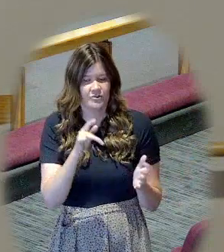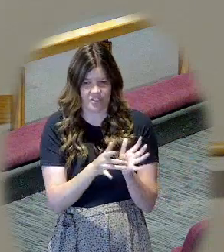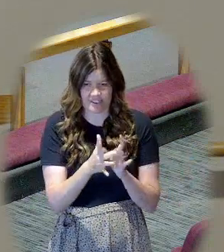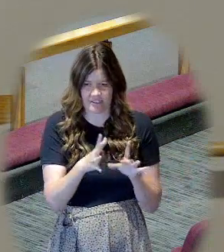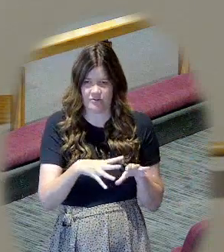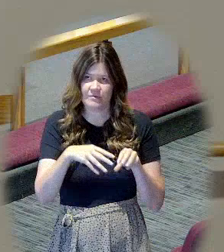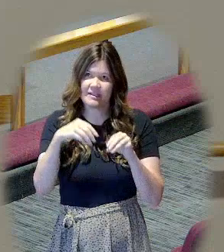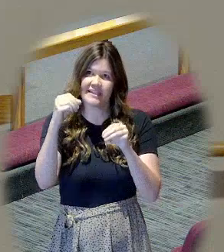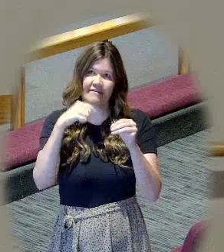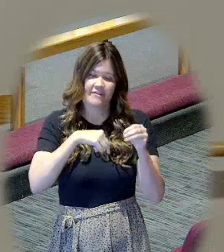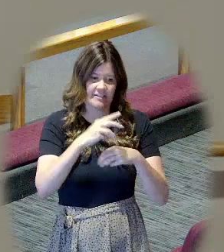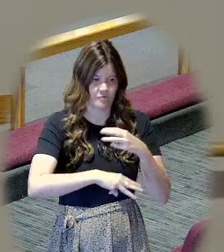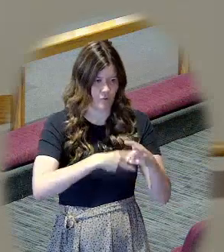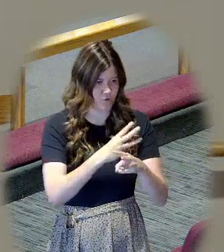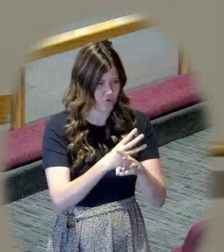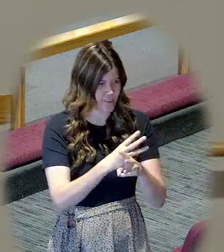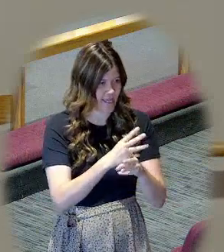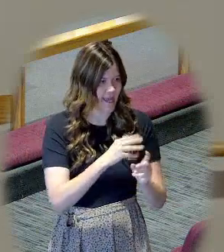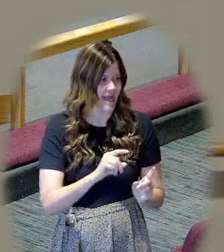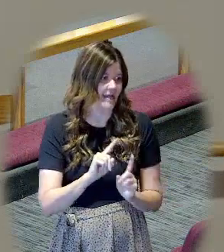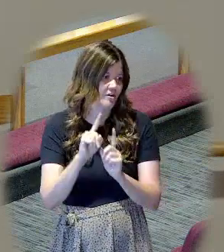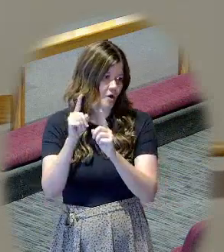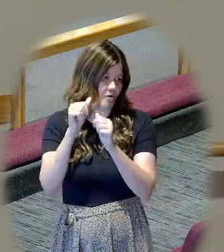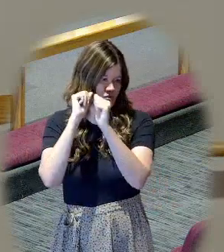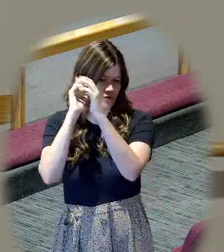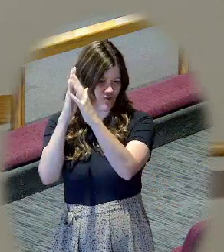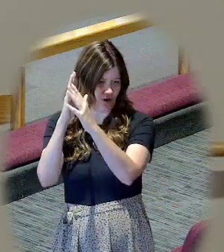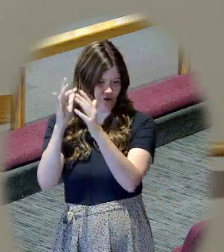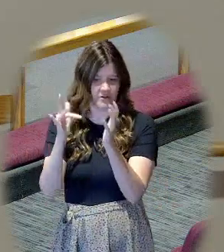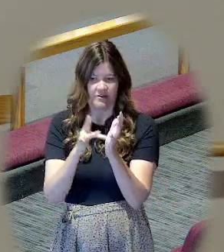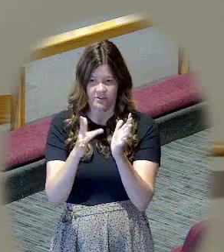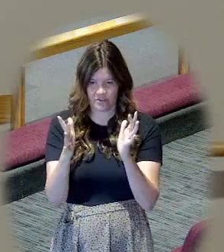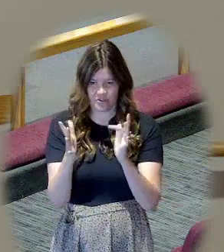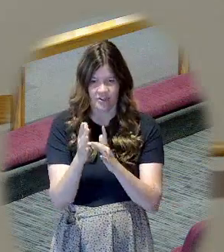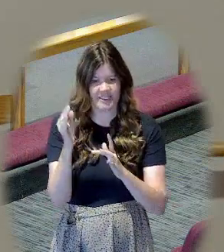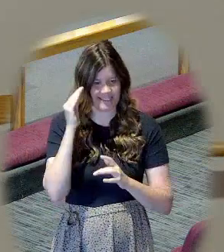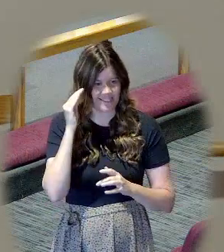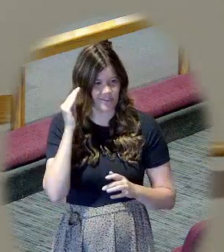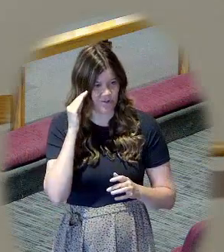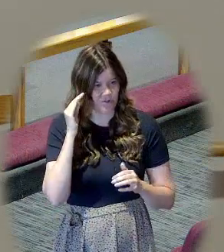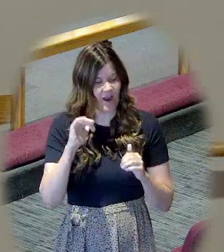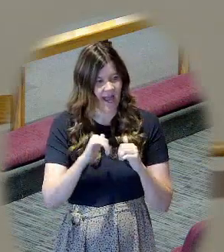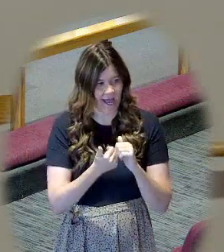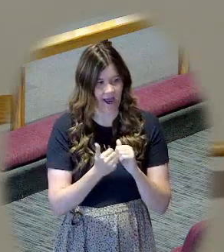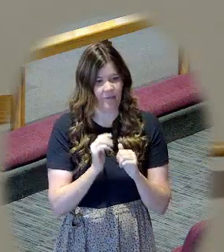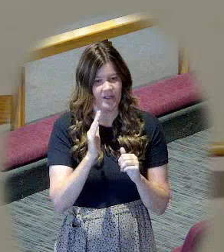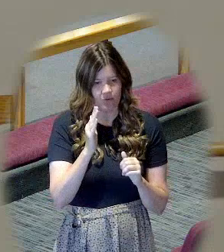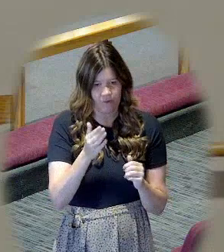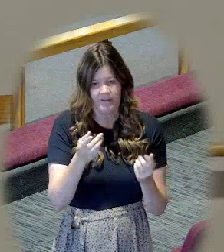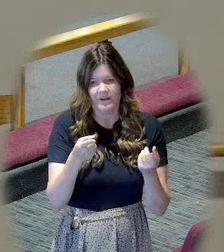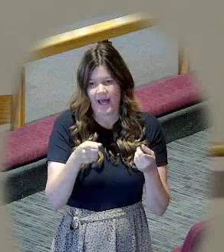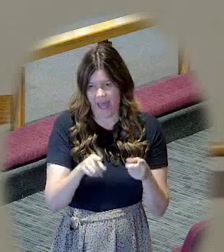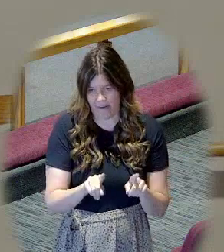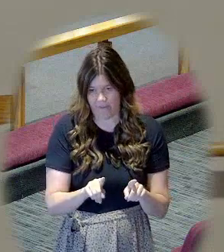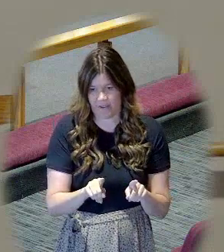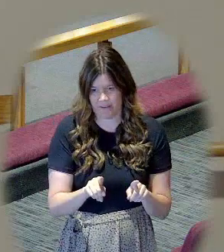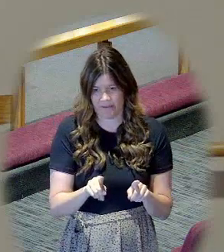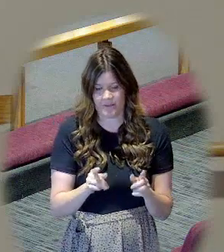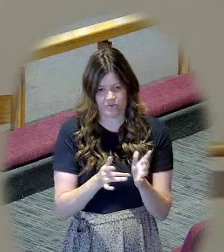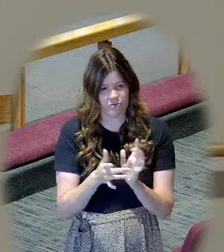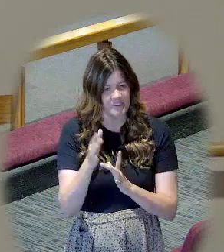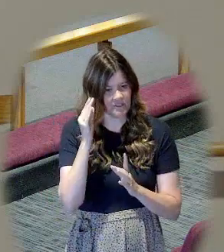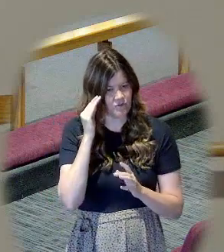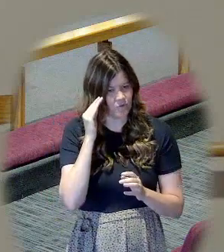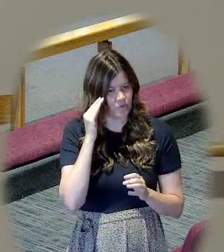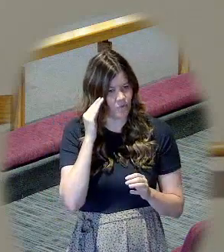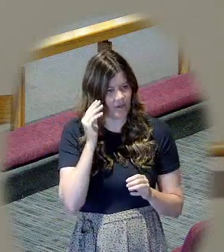this world and go to the Father. He knew how it was going to happen. No